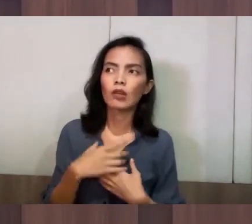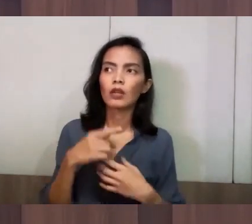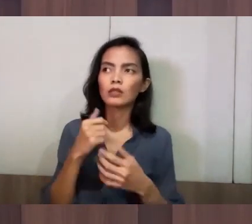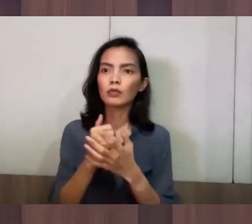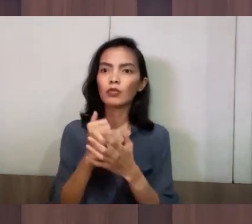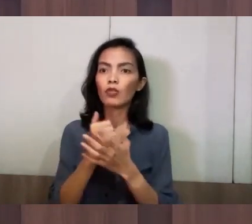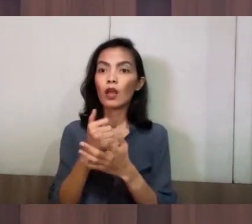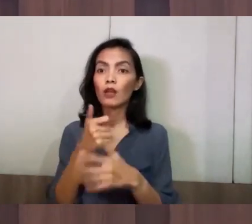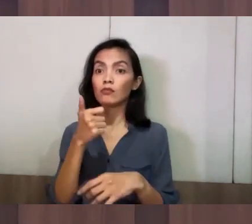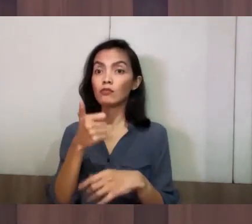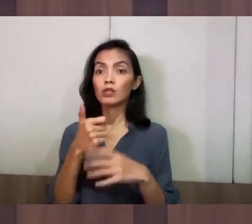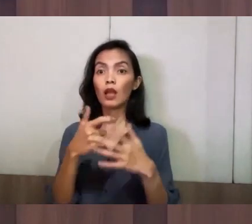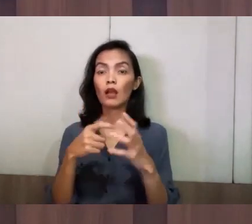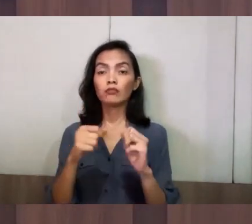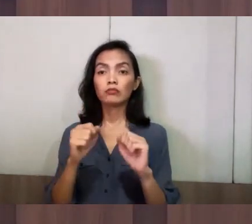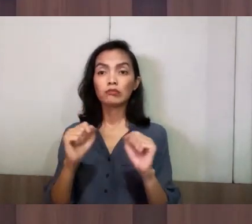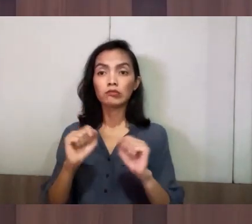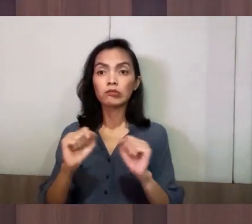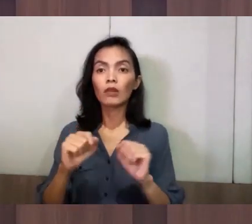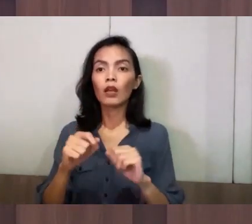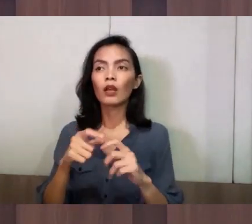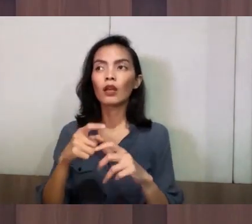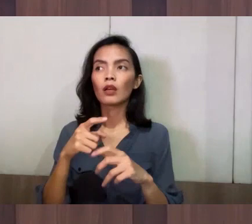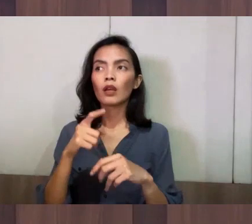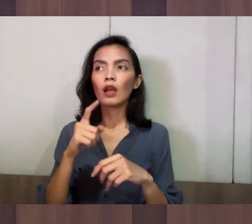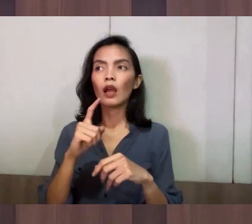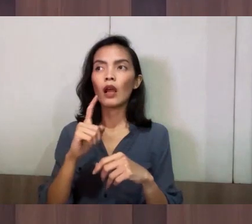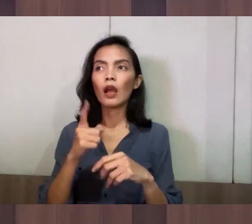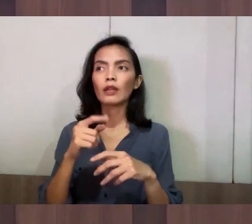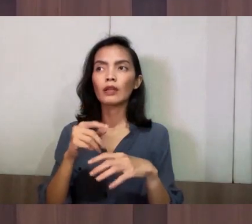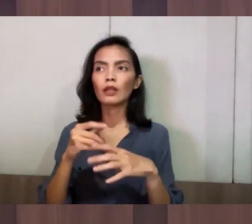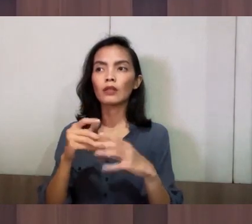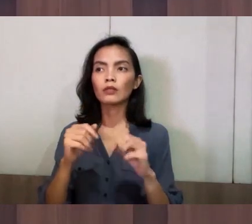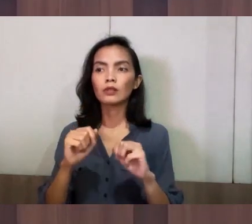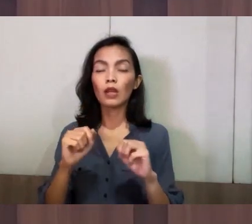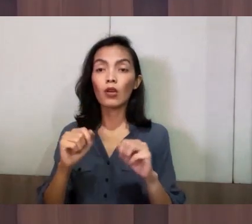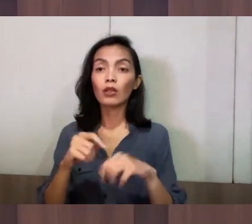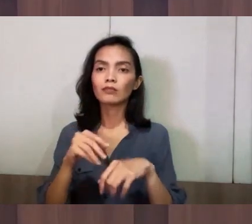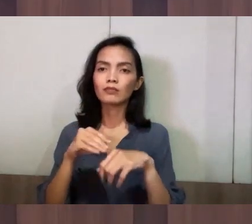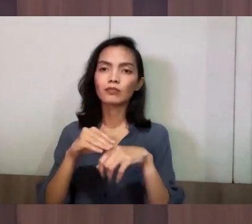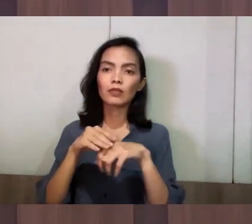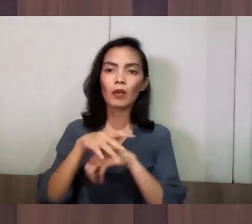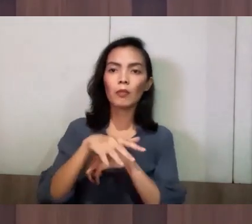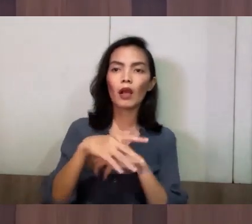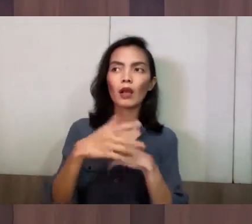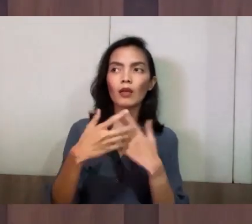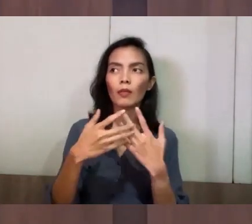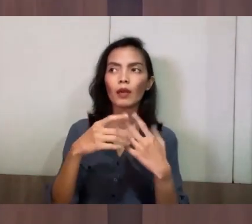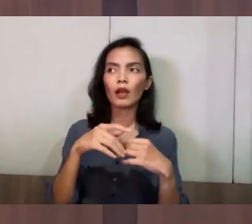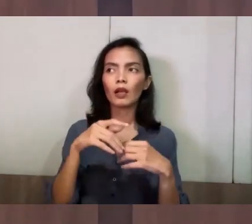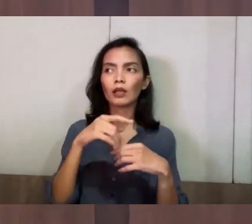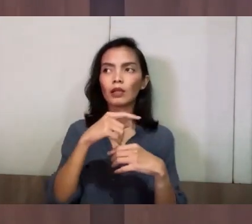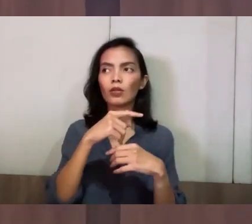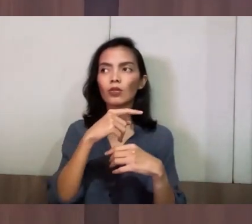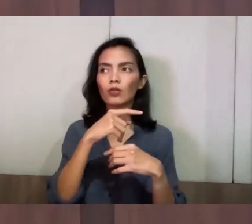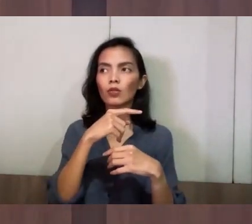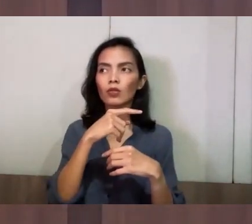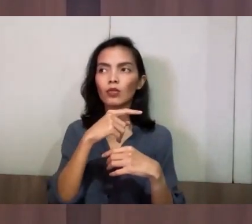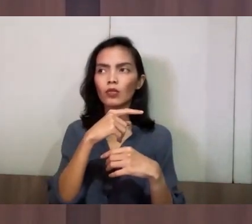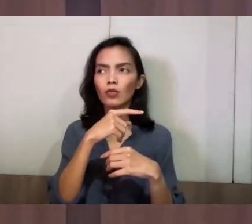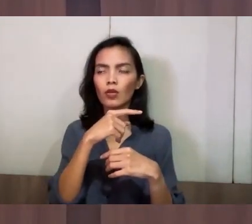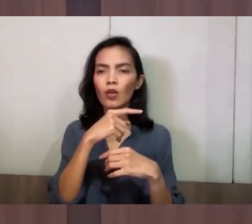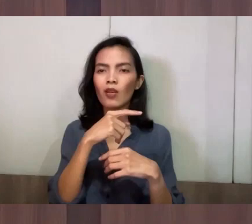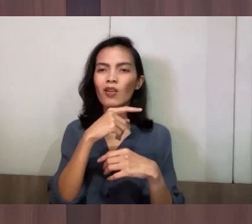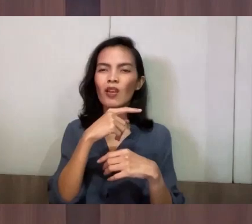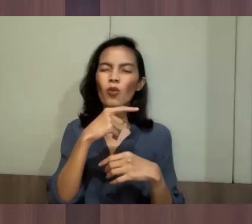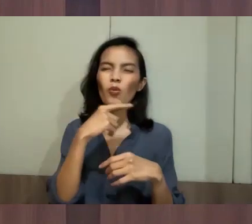correct? But unfortunately, this can be further escalated due to this anomaly that we call as a lack